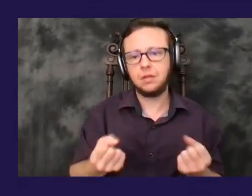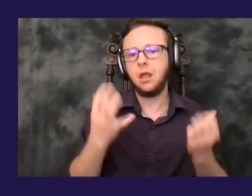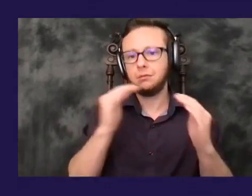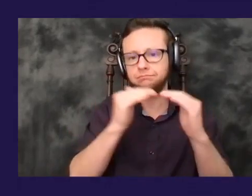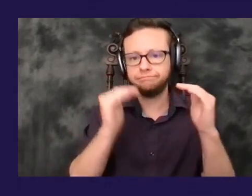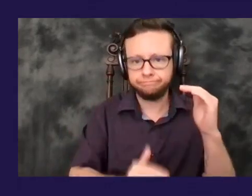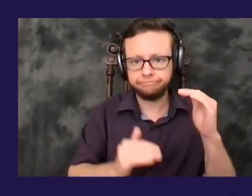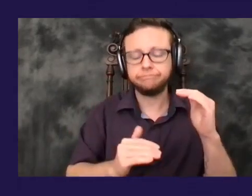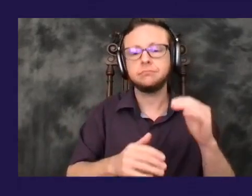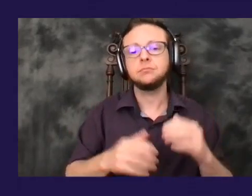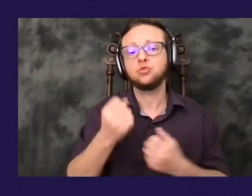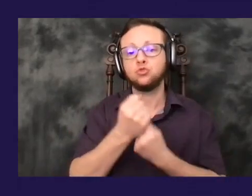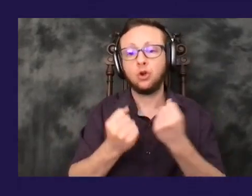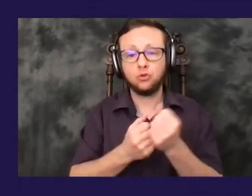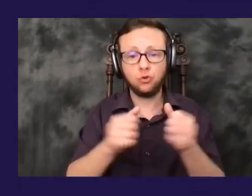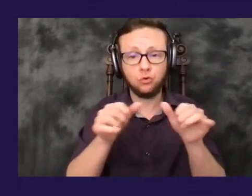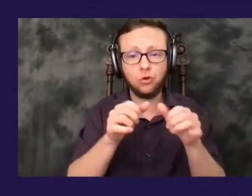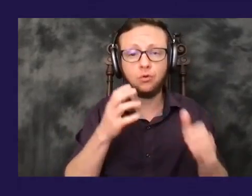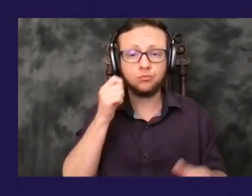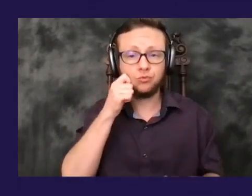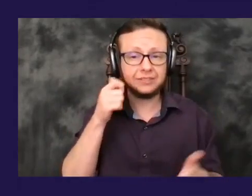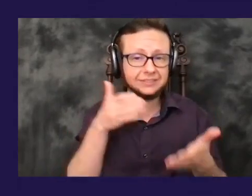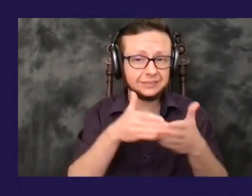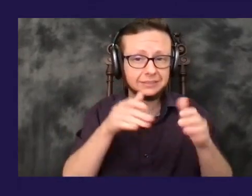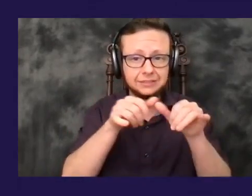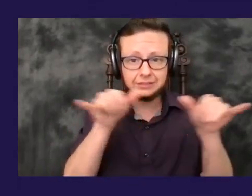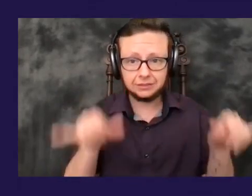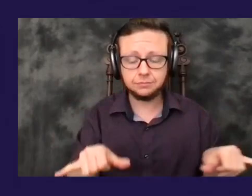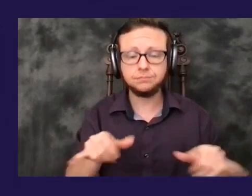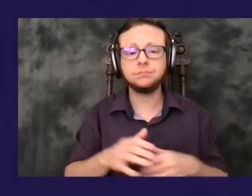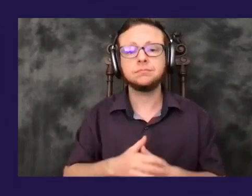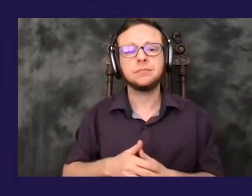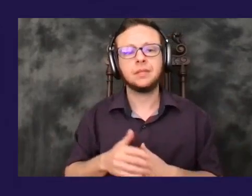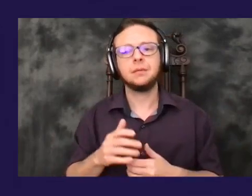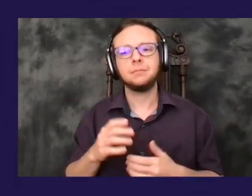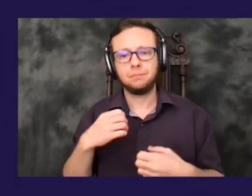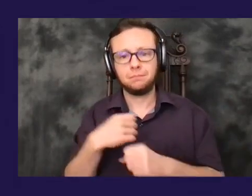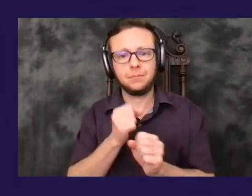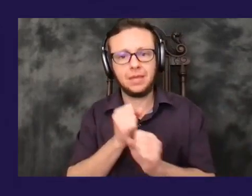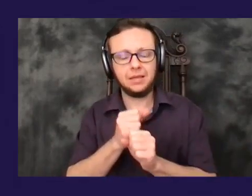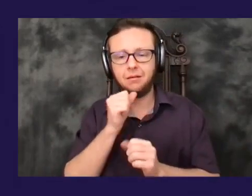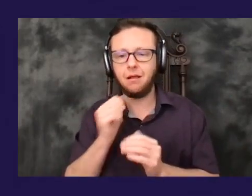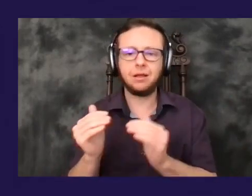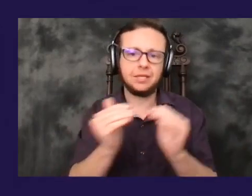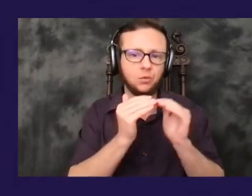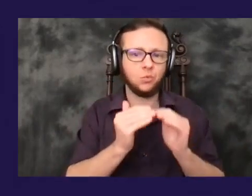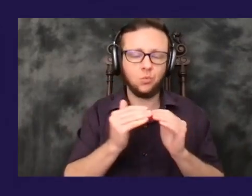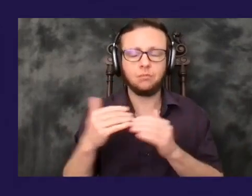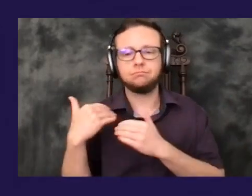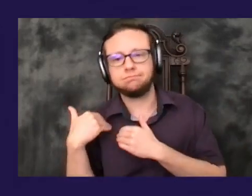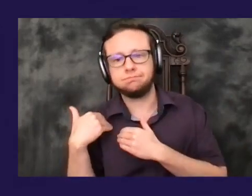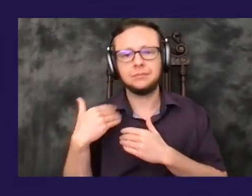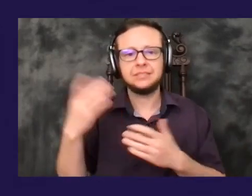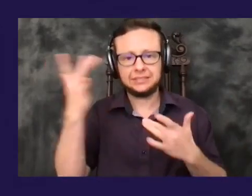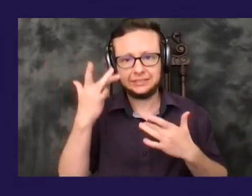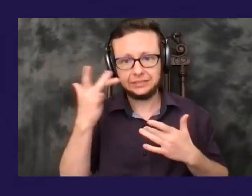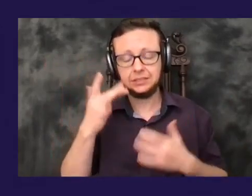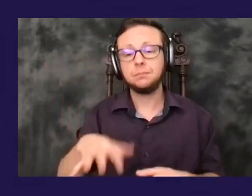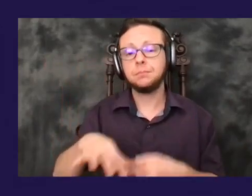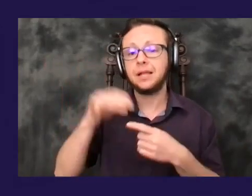racism and community divestment has contributed to an unequal burden of diseases throughout the city, especially among Black,